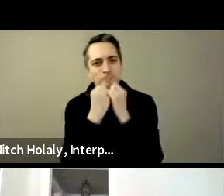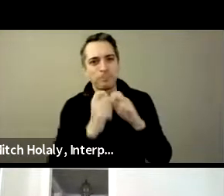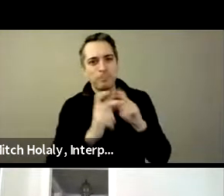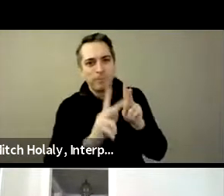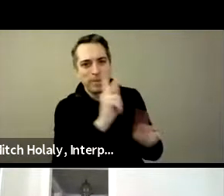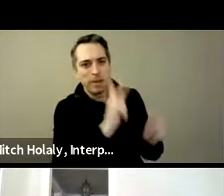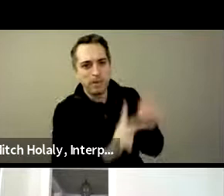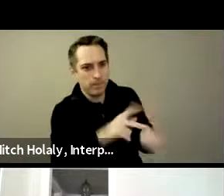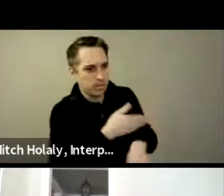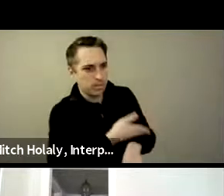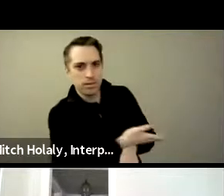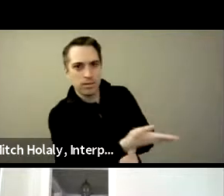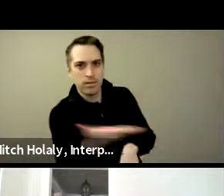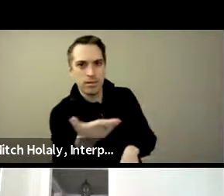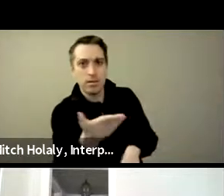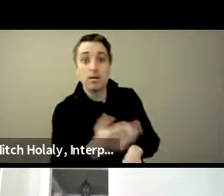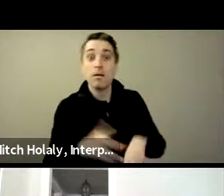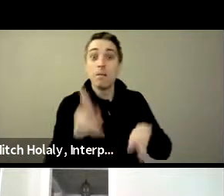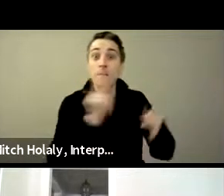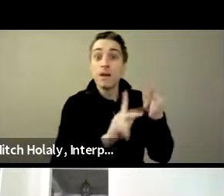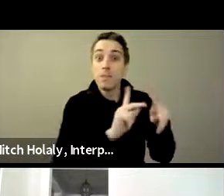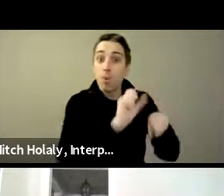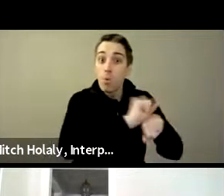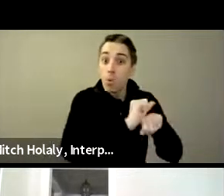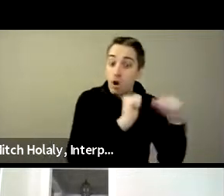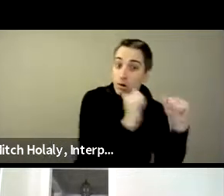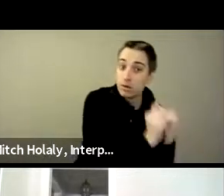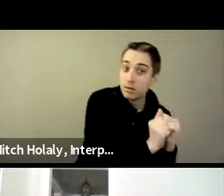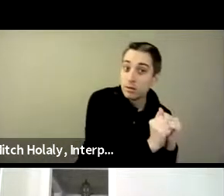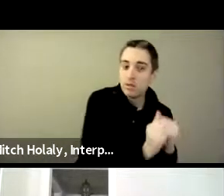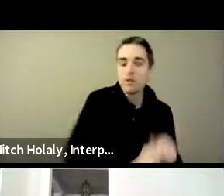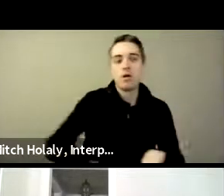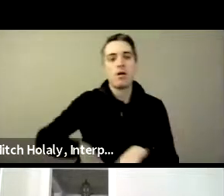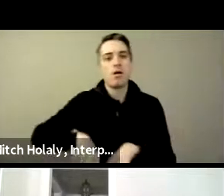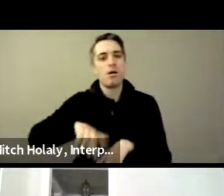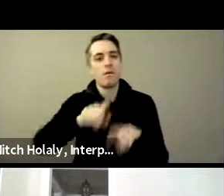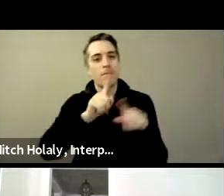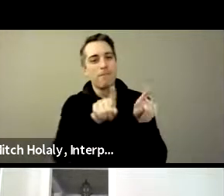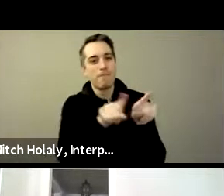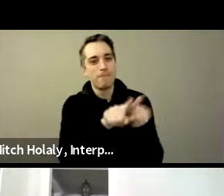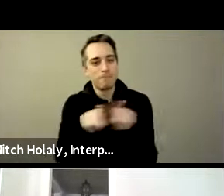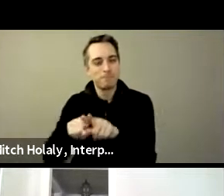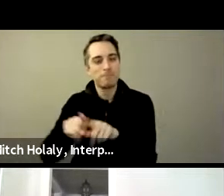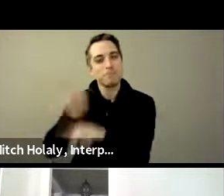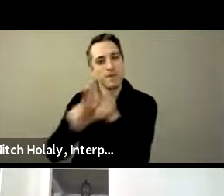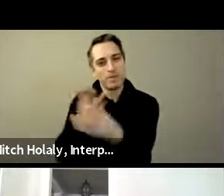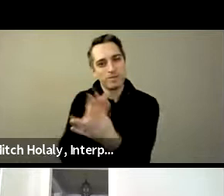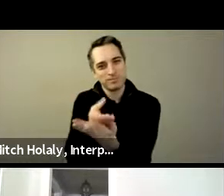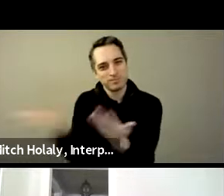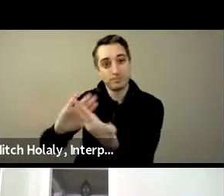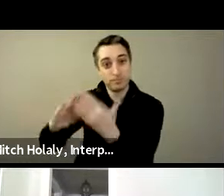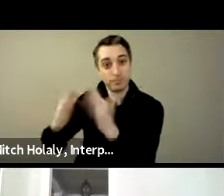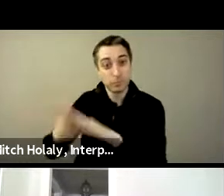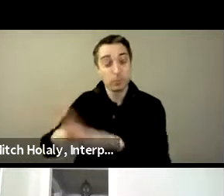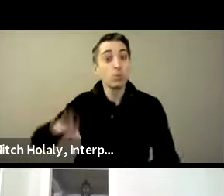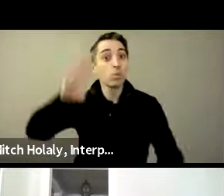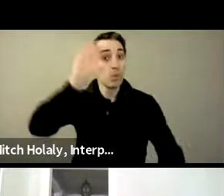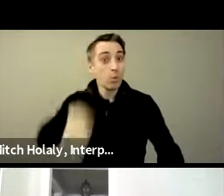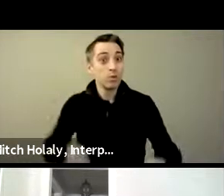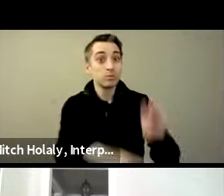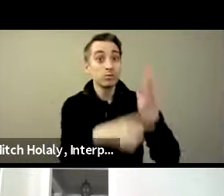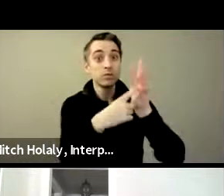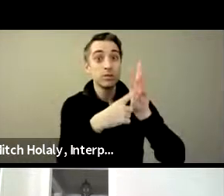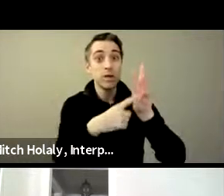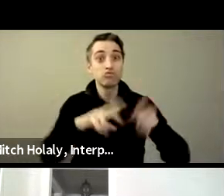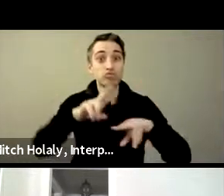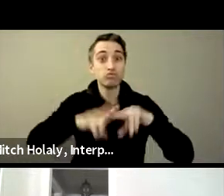and his people in the community. And whereas current Michigan Civil Rights Commission Chair Stacy Clayton, who also had the personal